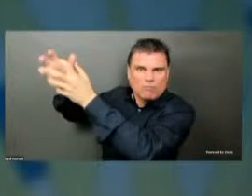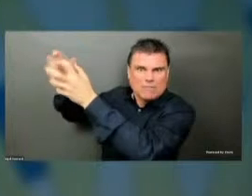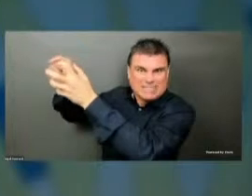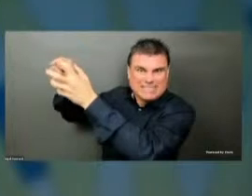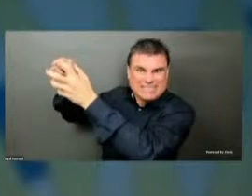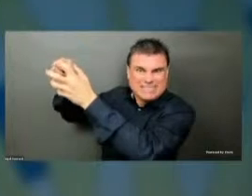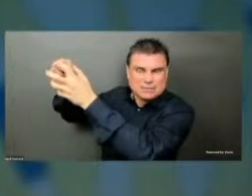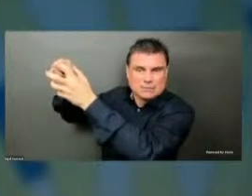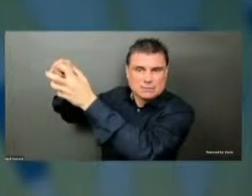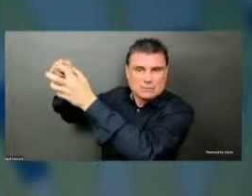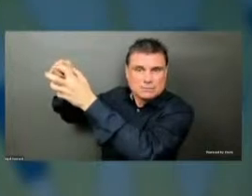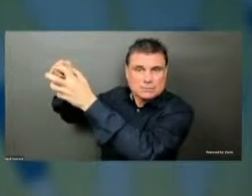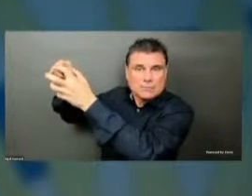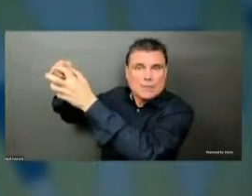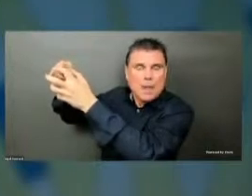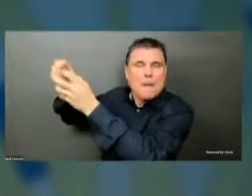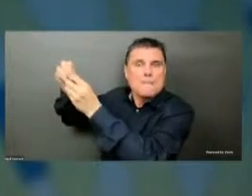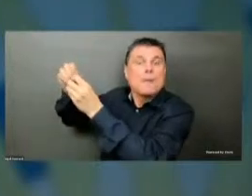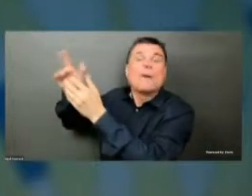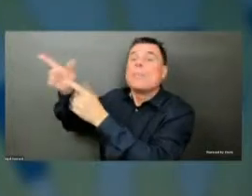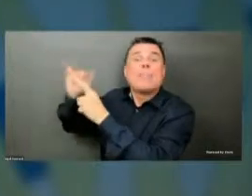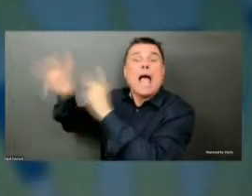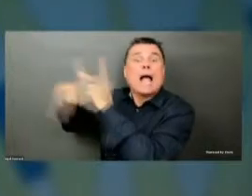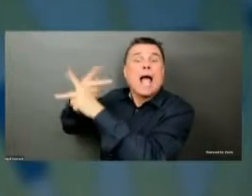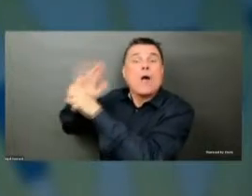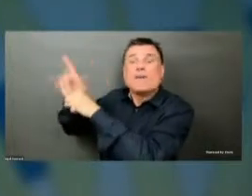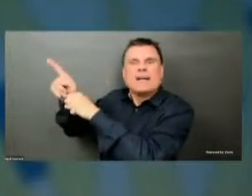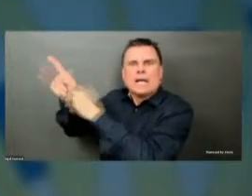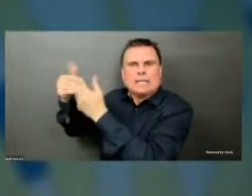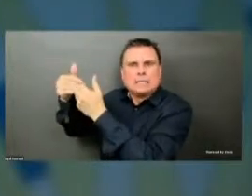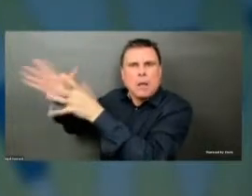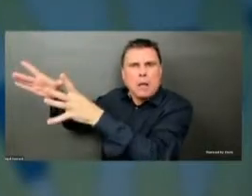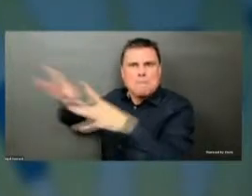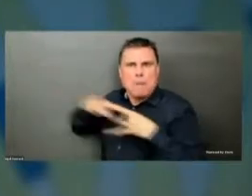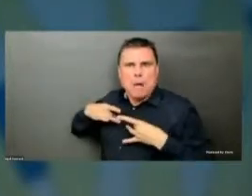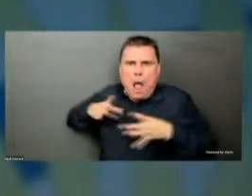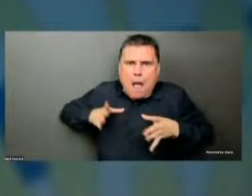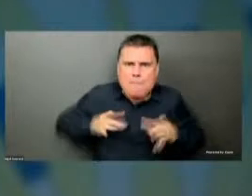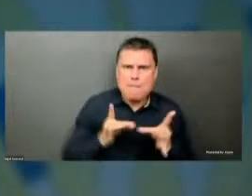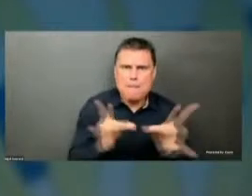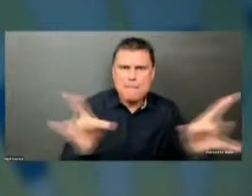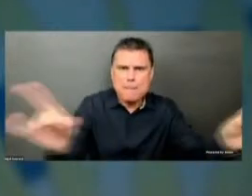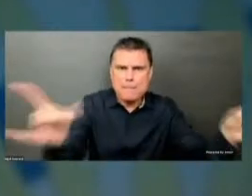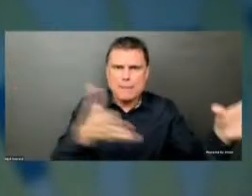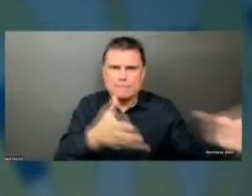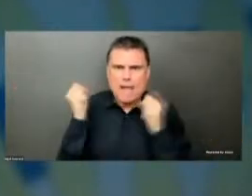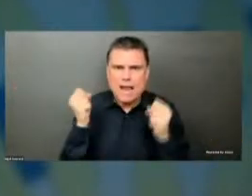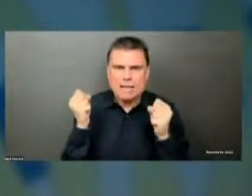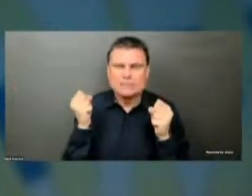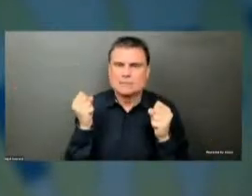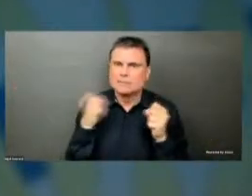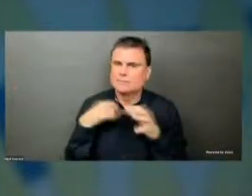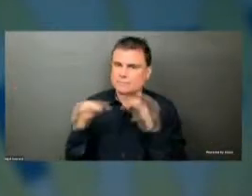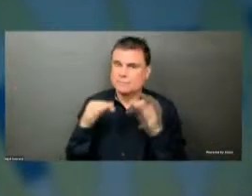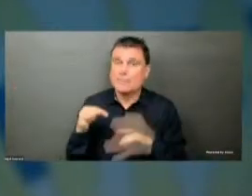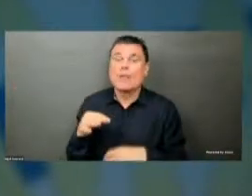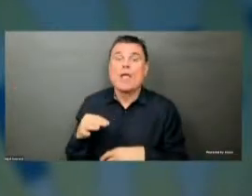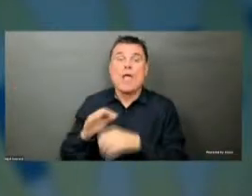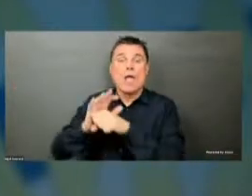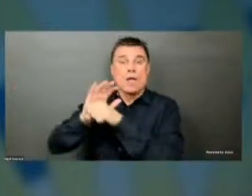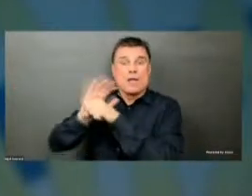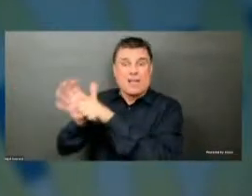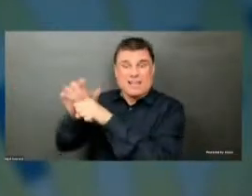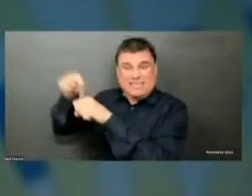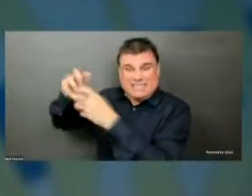And this virus is an RNA virus. That means it has a single genomic sequence, which means that every time it